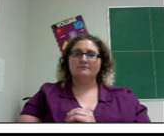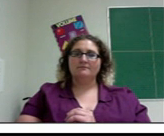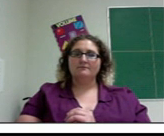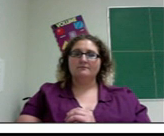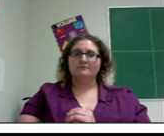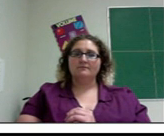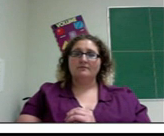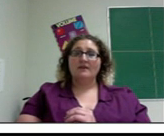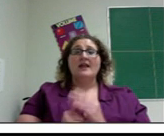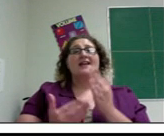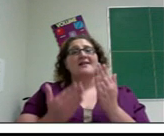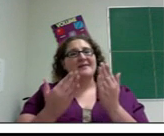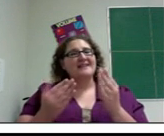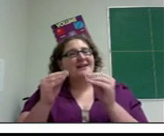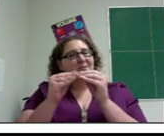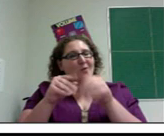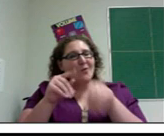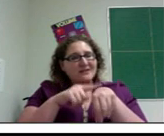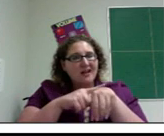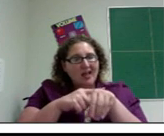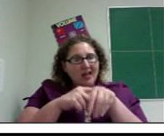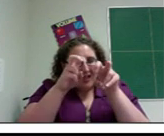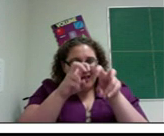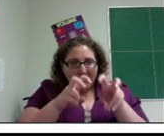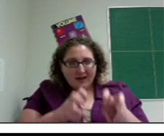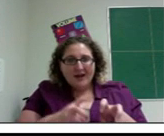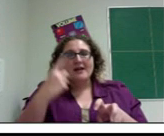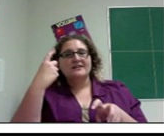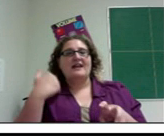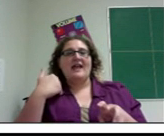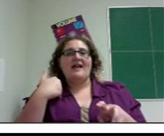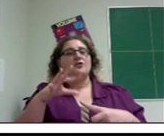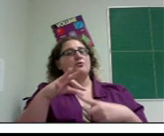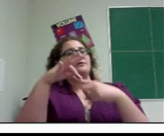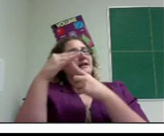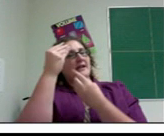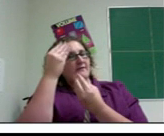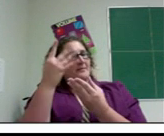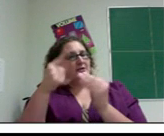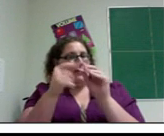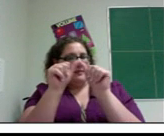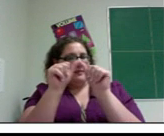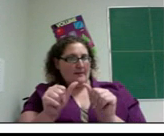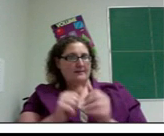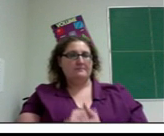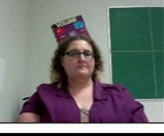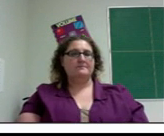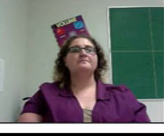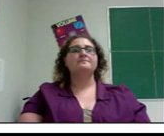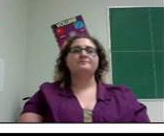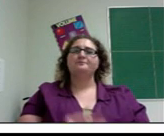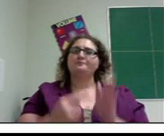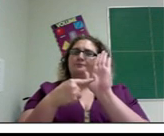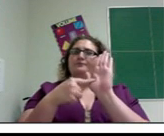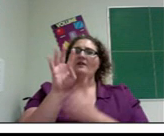May take more time to analyze. It provides unique information about the shape and structure. It says, what is the orthographic